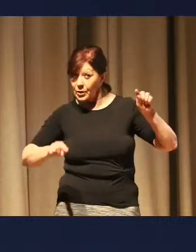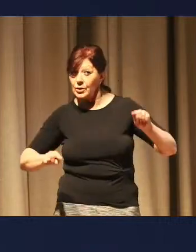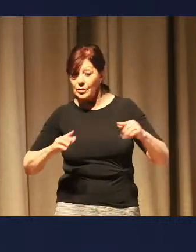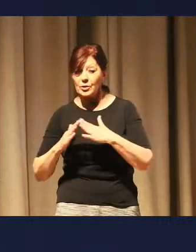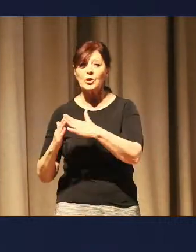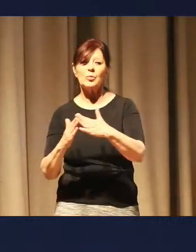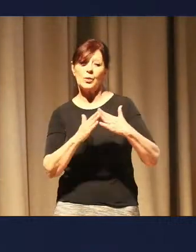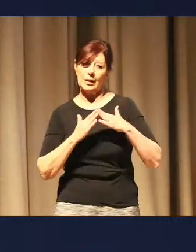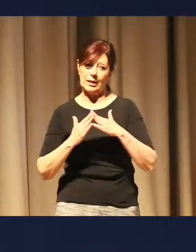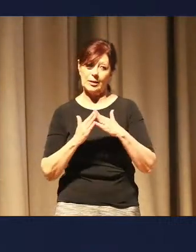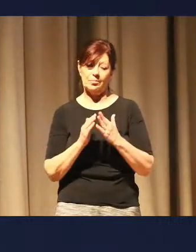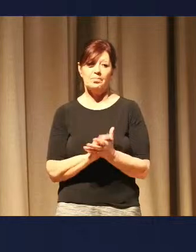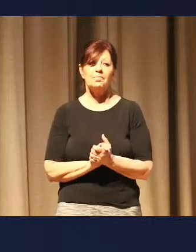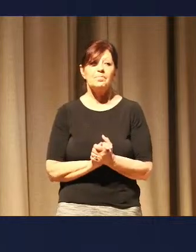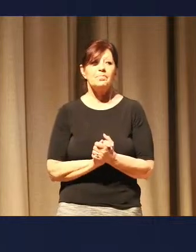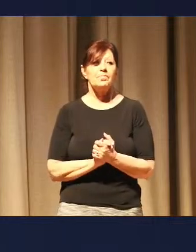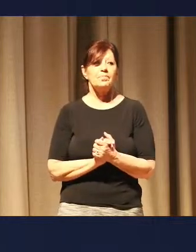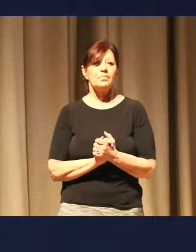community.